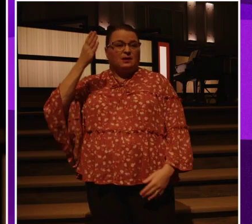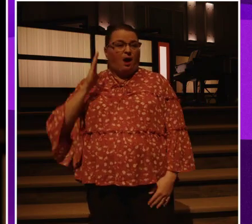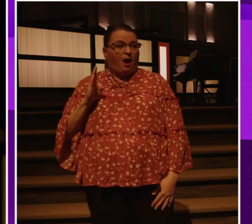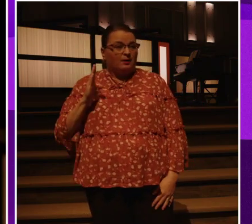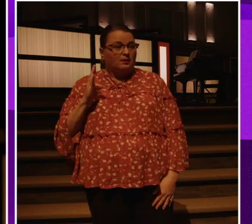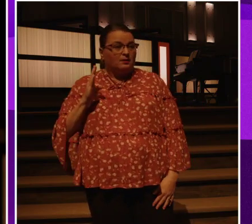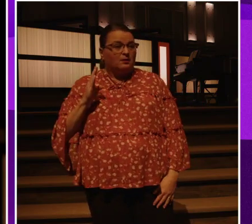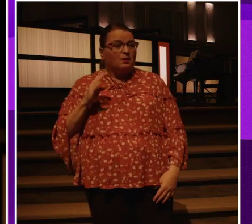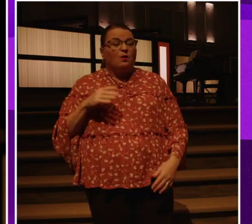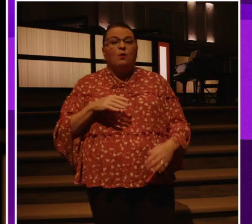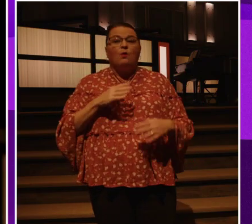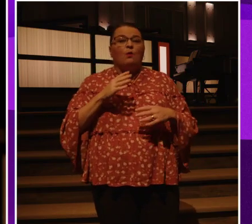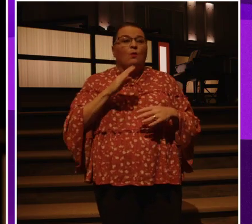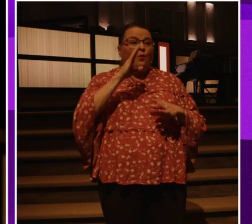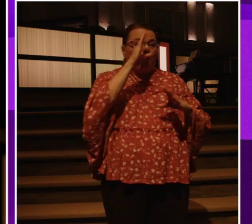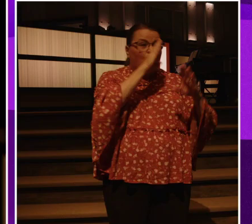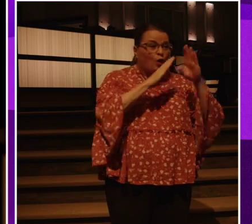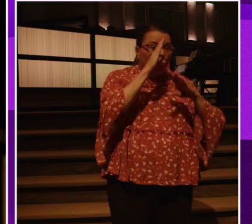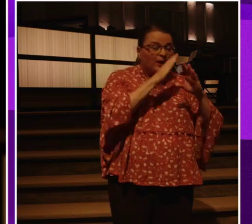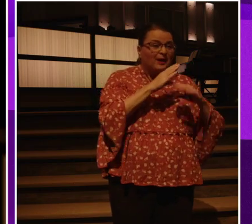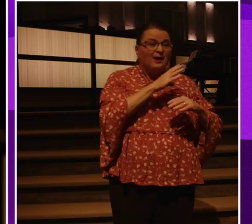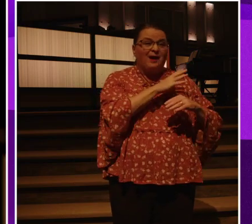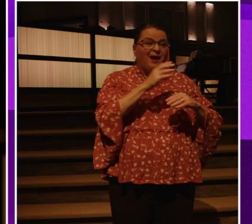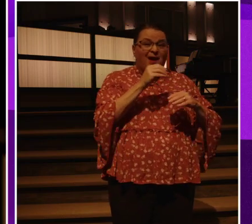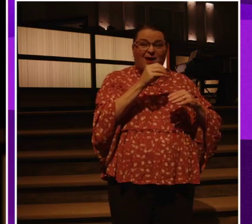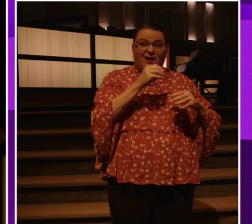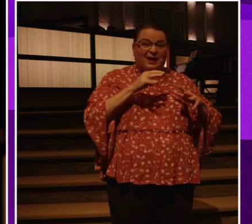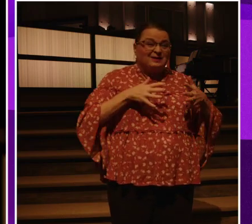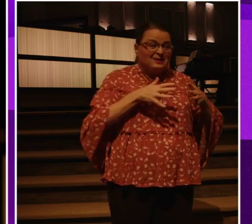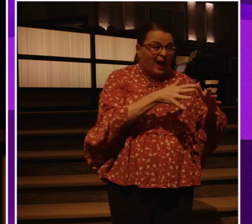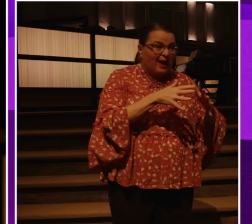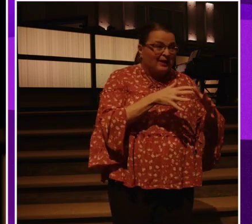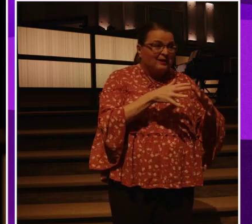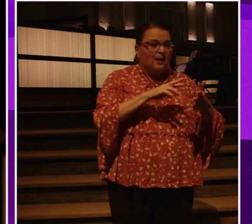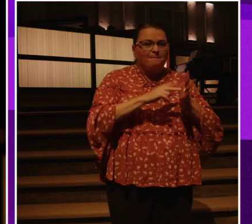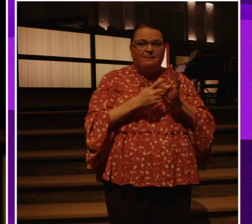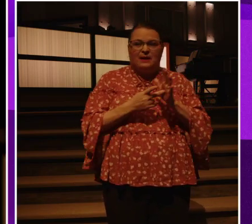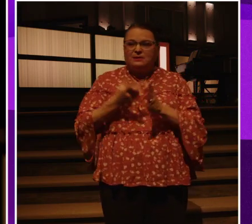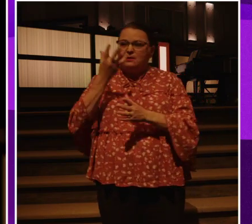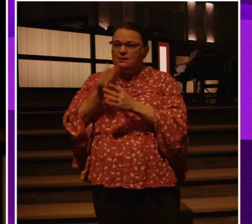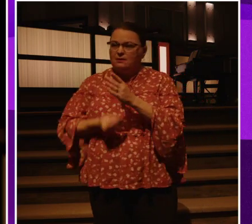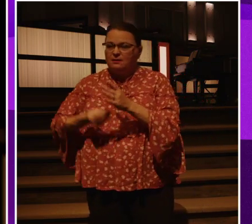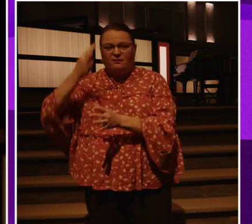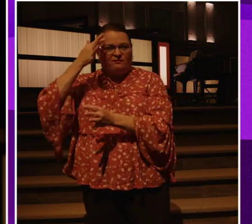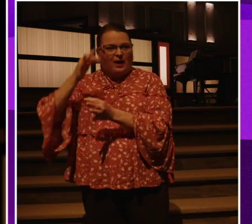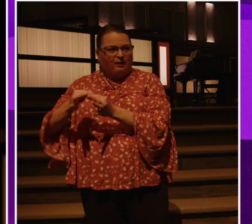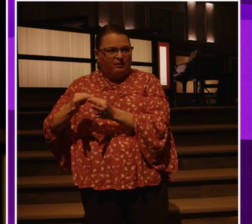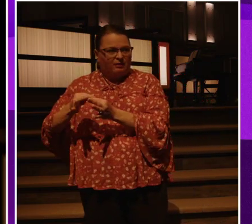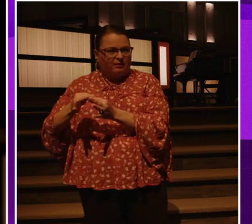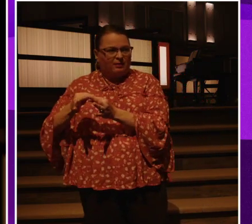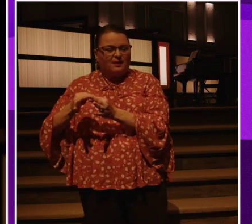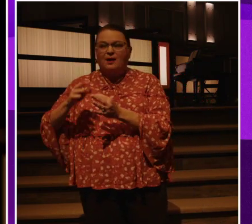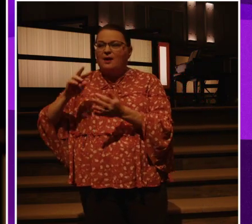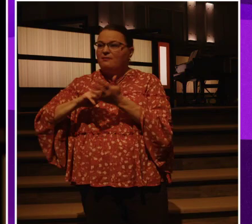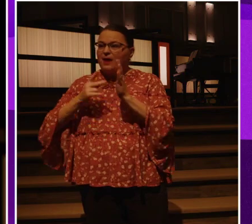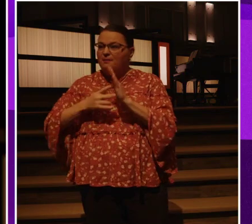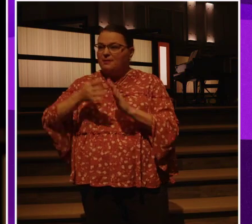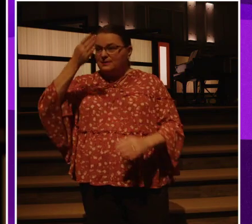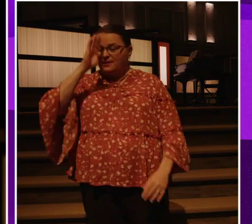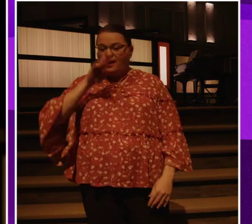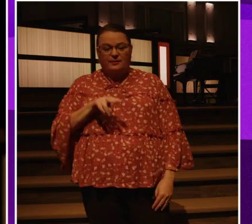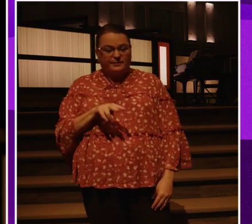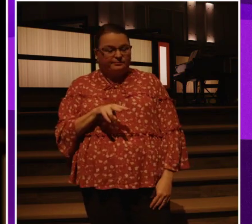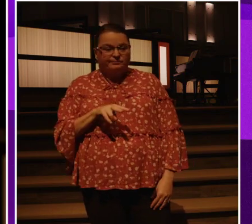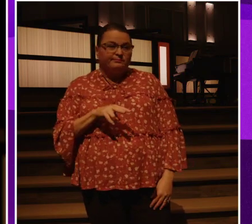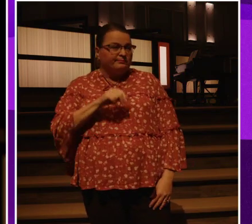worry and anxiety is an absence of faith. That must mean that God is displeased when